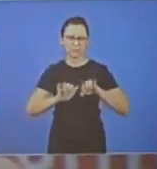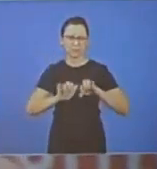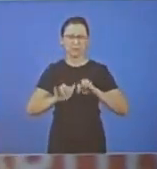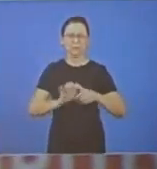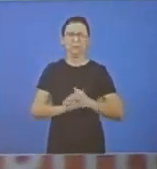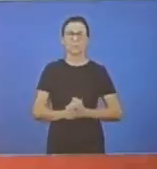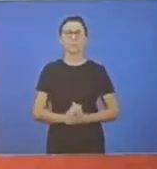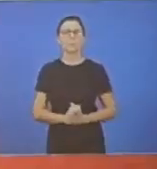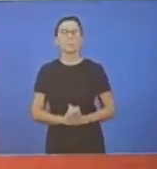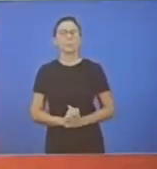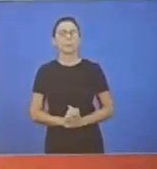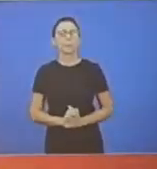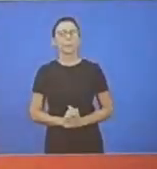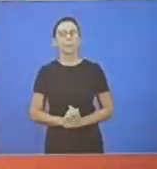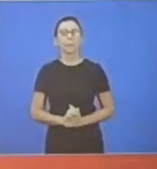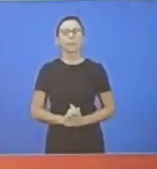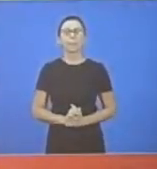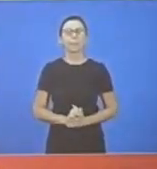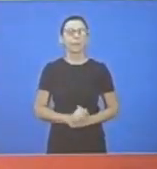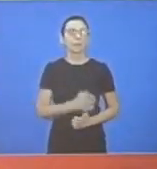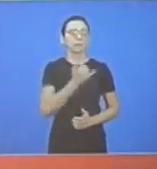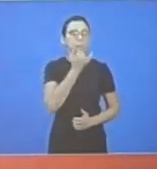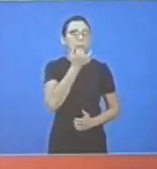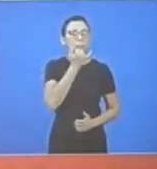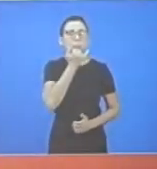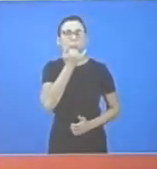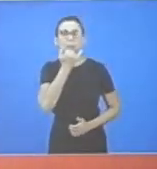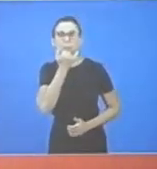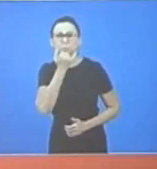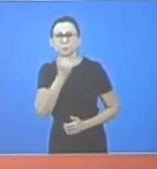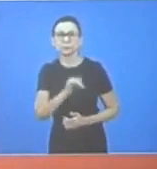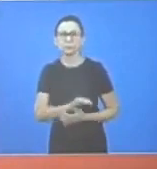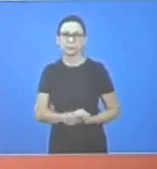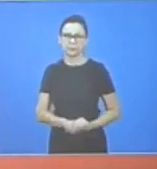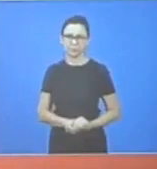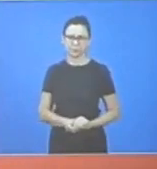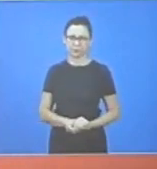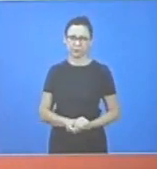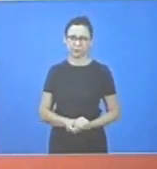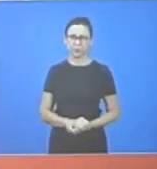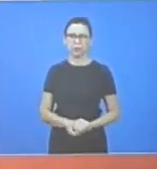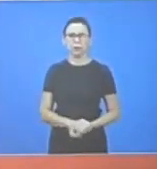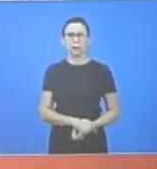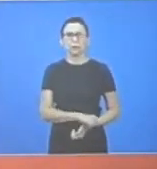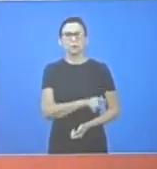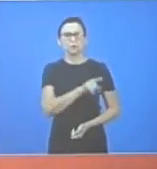so people have to be prepared naturally for survival.